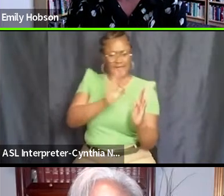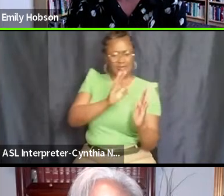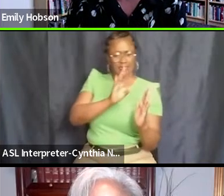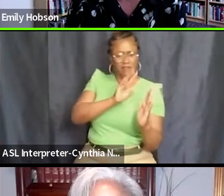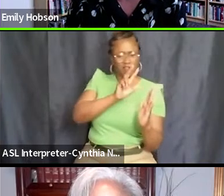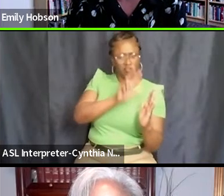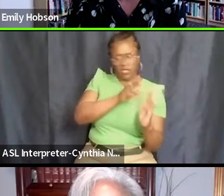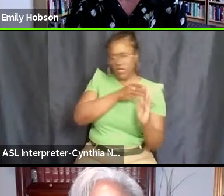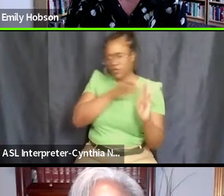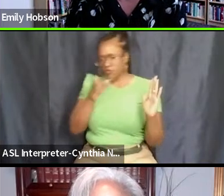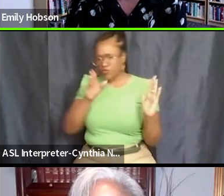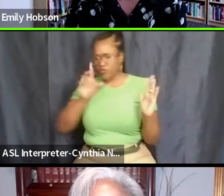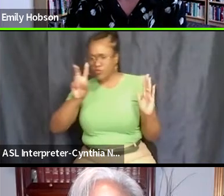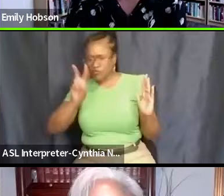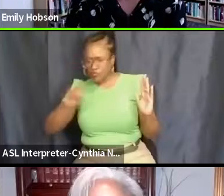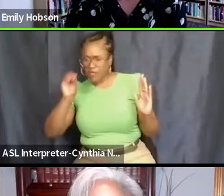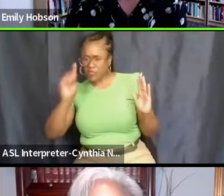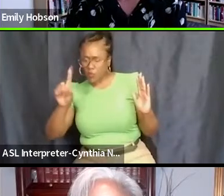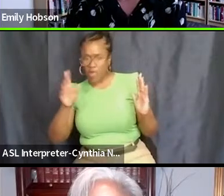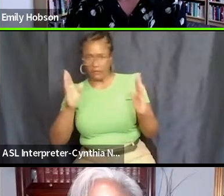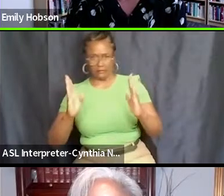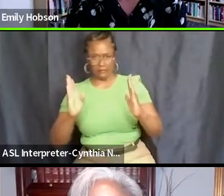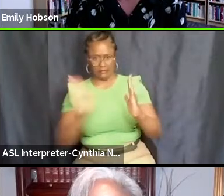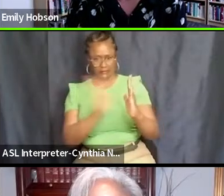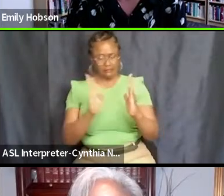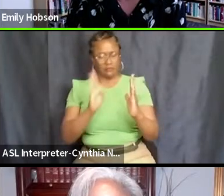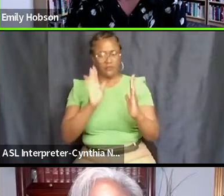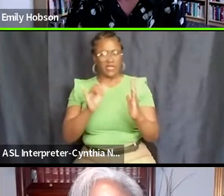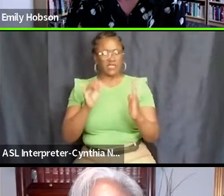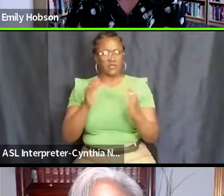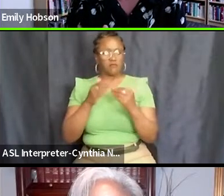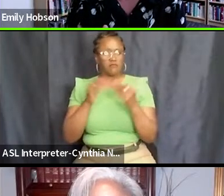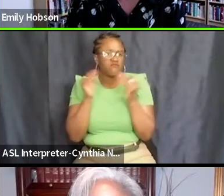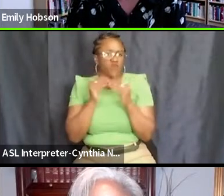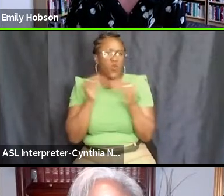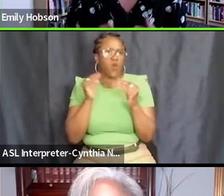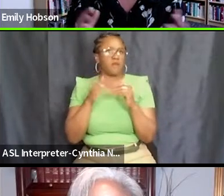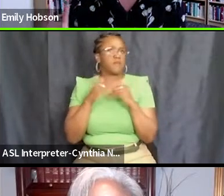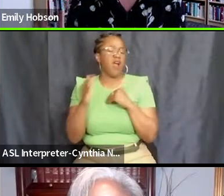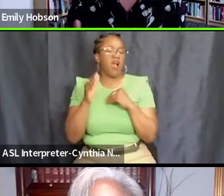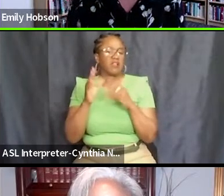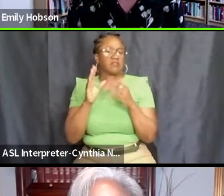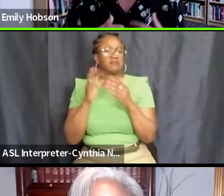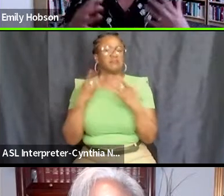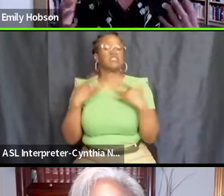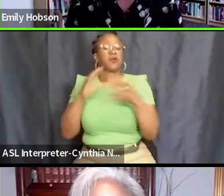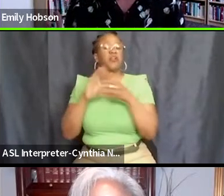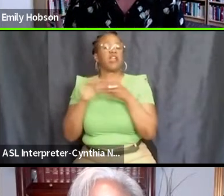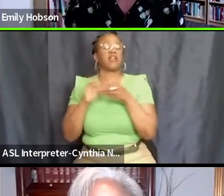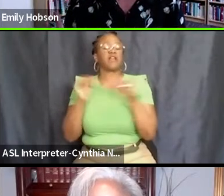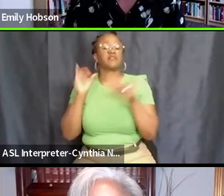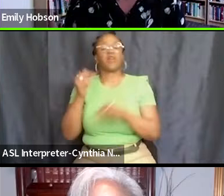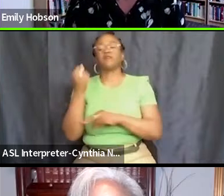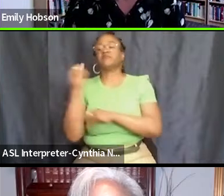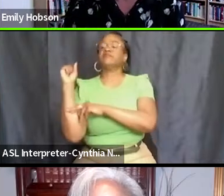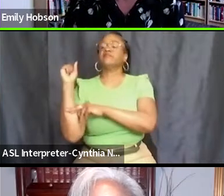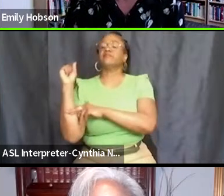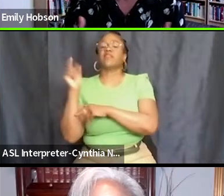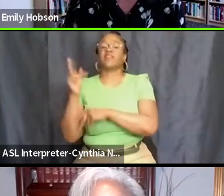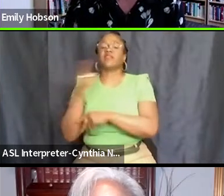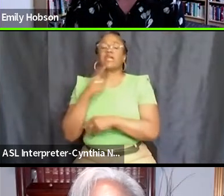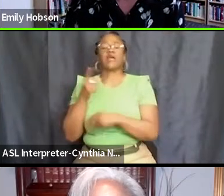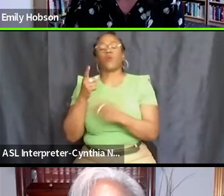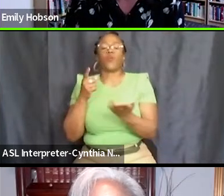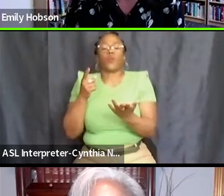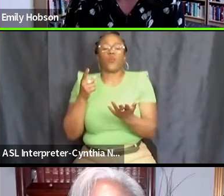through 2001, I think we go beyond some of the typical narratives of radical movements that kind of end with the end of the long